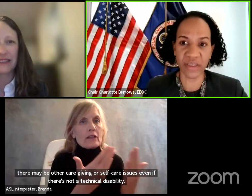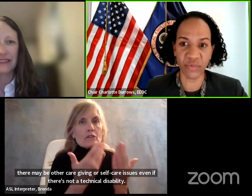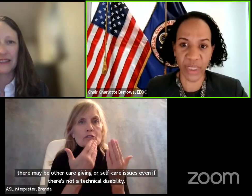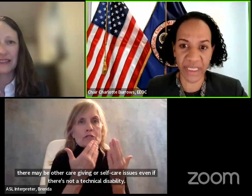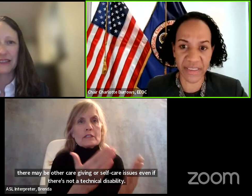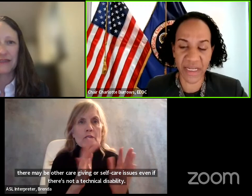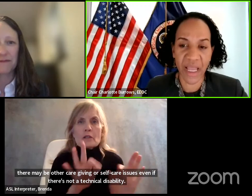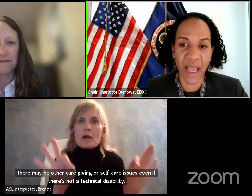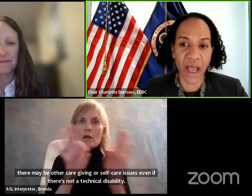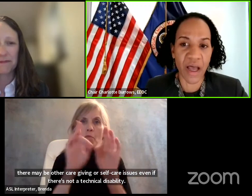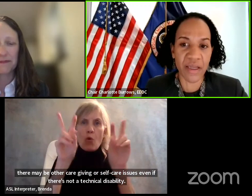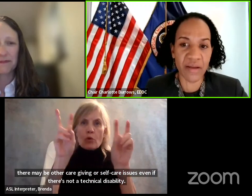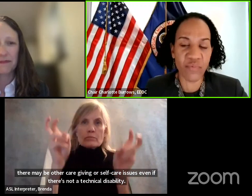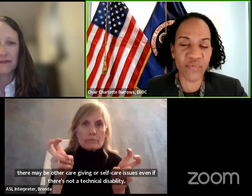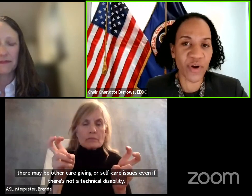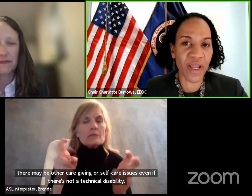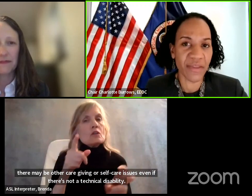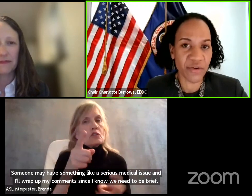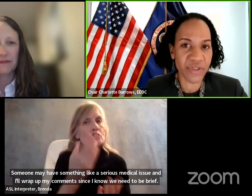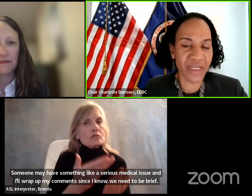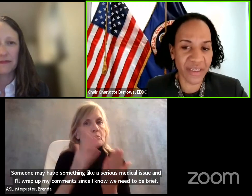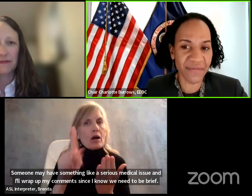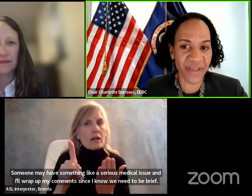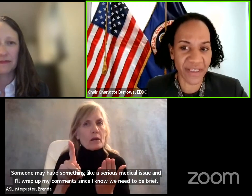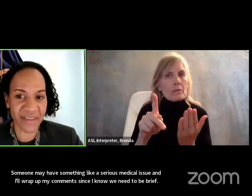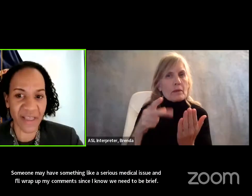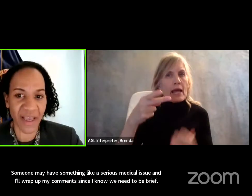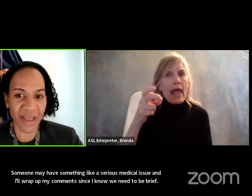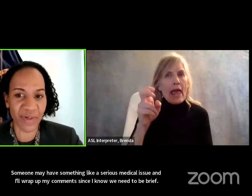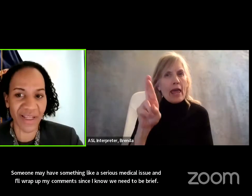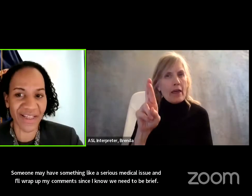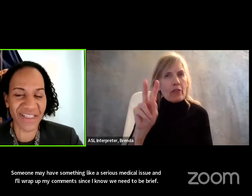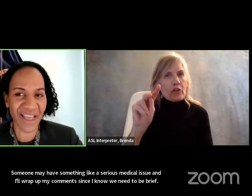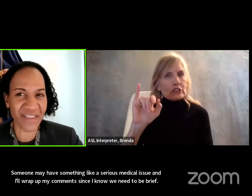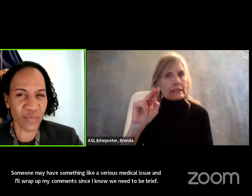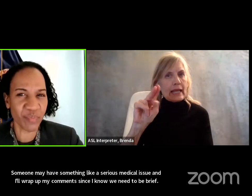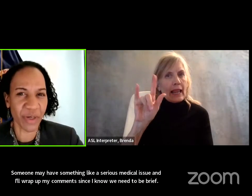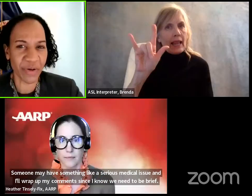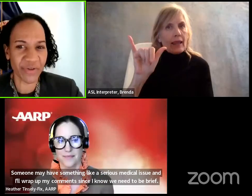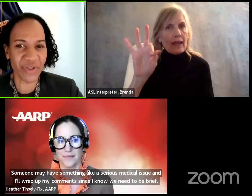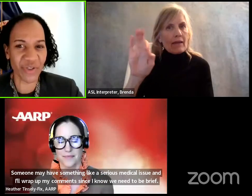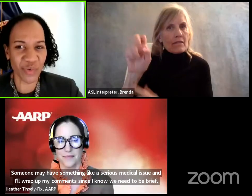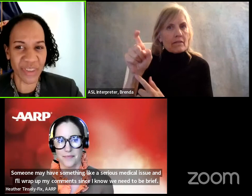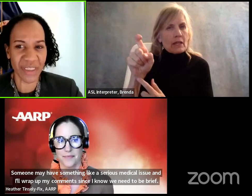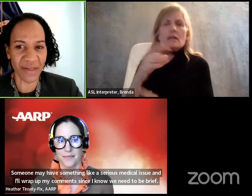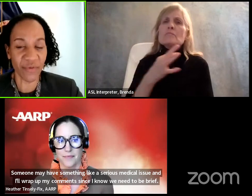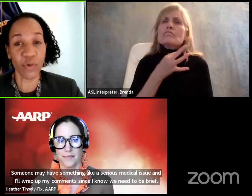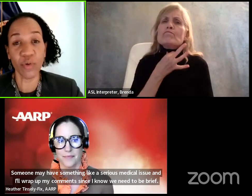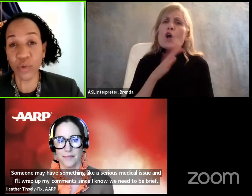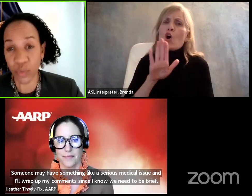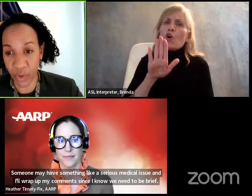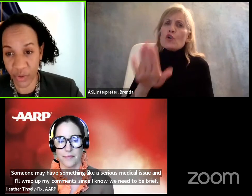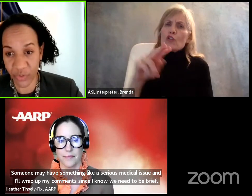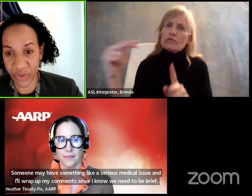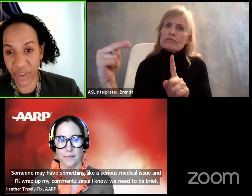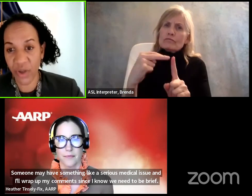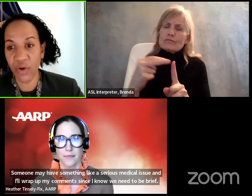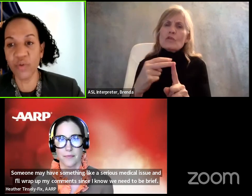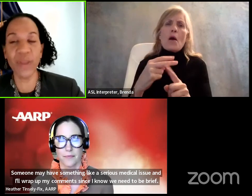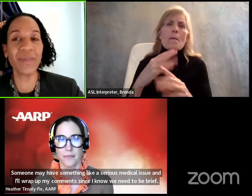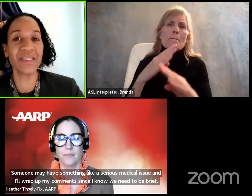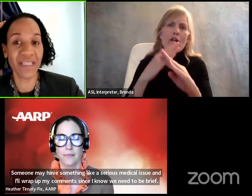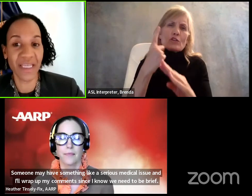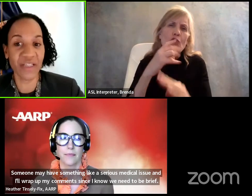issues that you've raised. For Heather Tinley Fix, I would like to ask, what barriers do you see for older workers